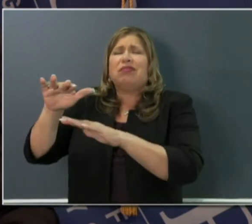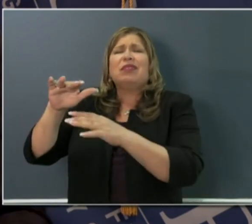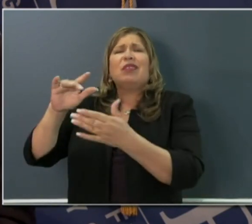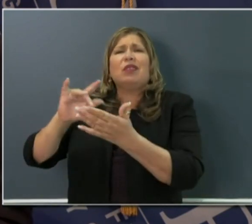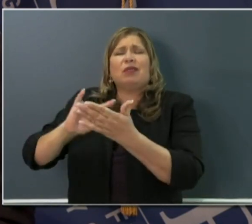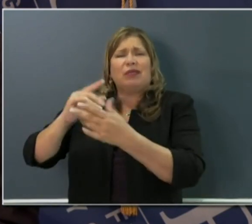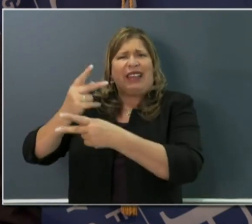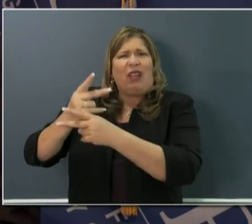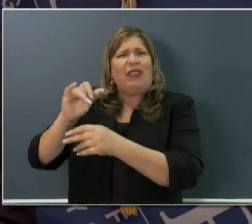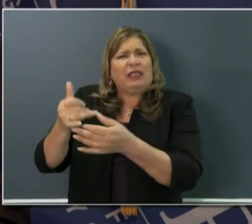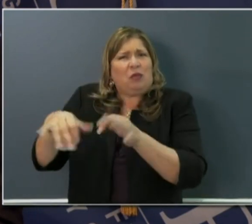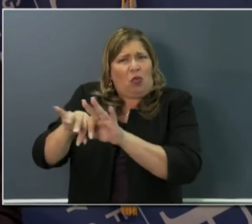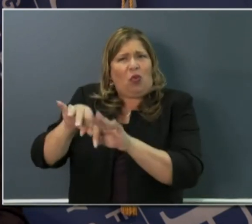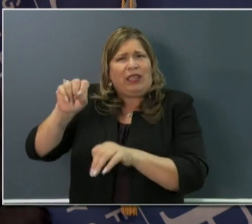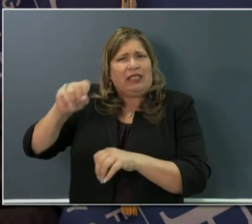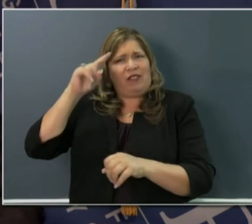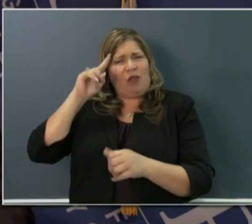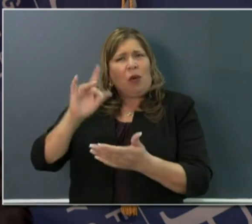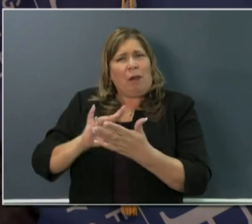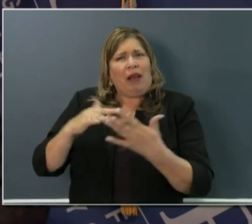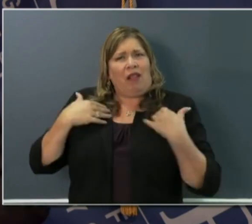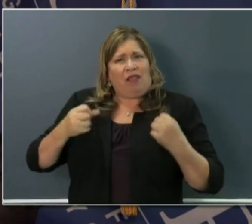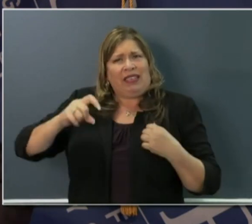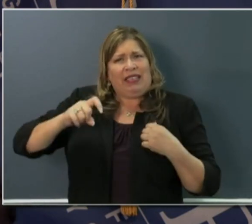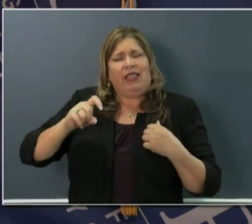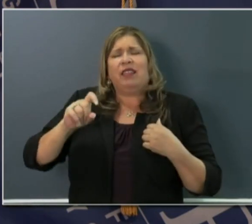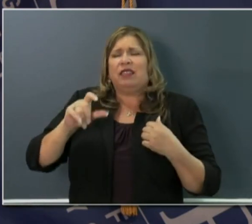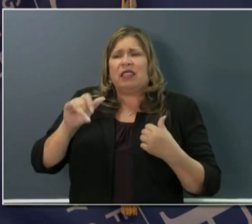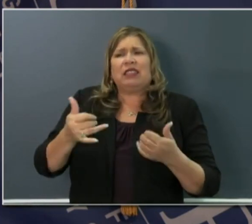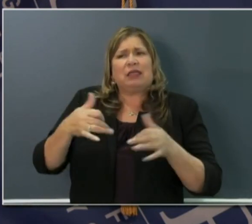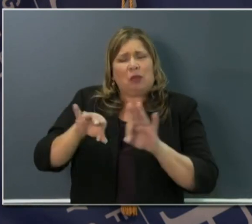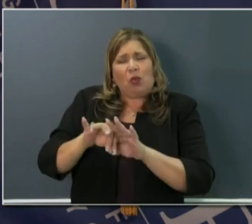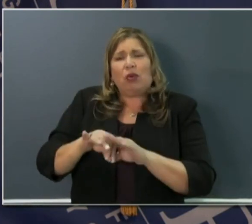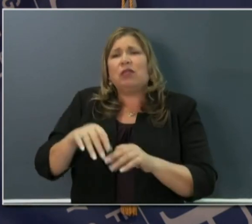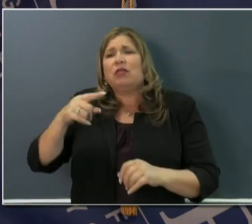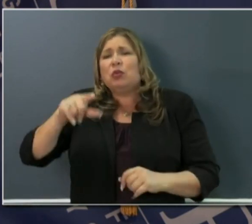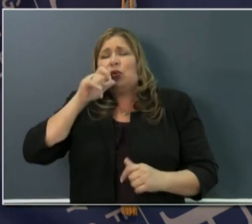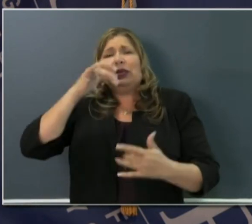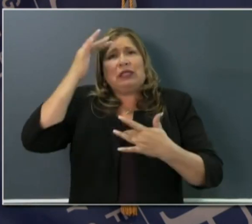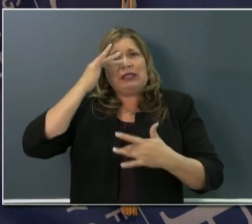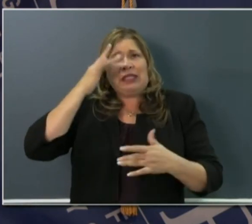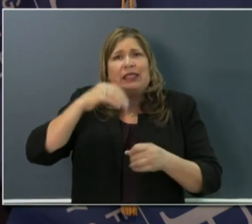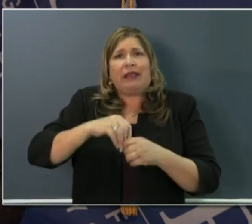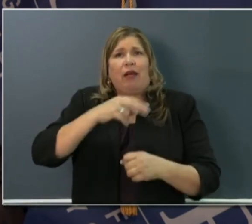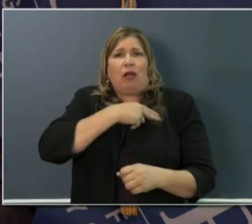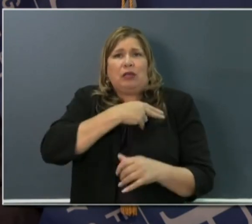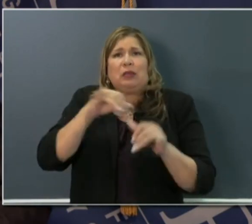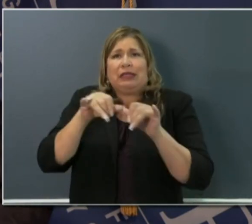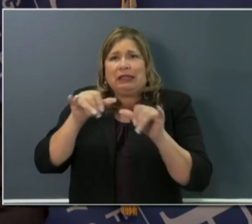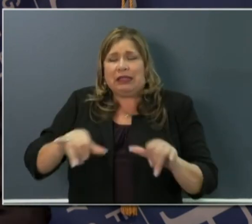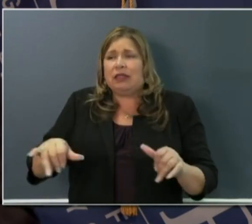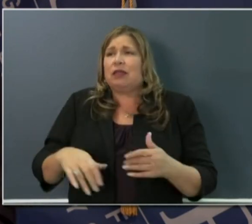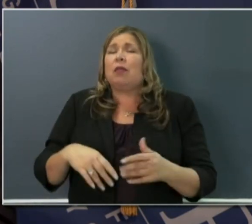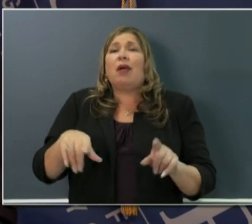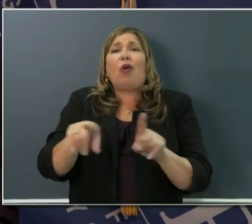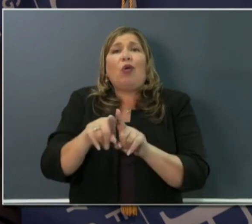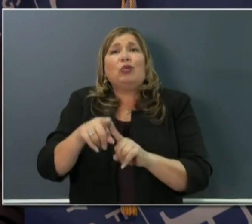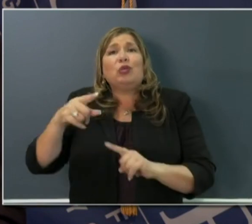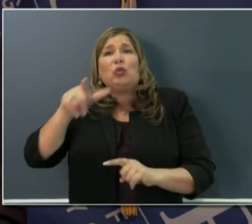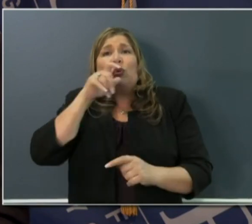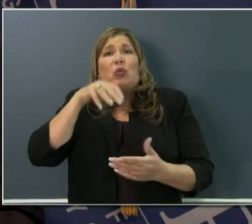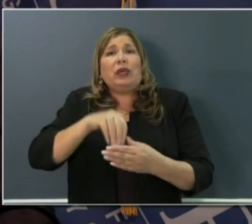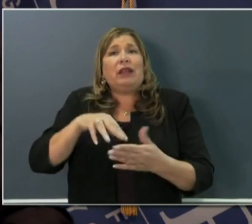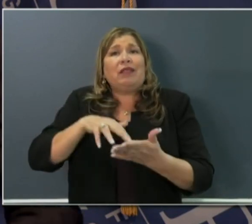which self-evidently is a top priority for people with symptoms, people that have presented themselves in our hospital system, people that are in vulnerable